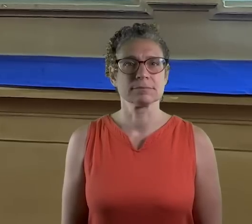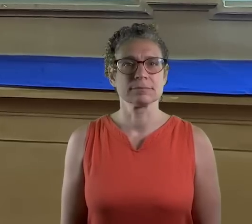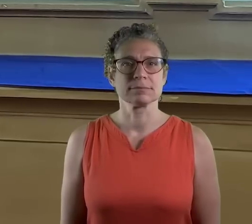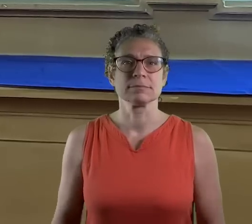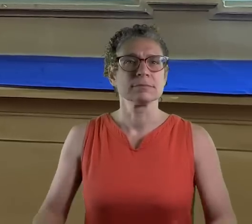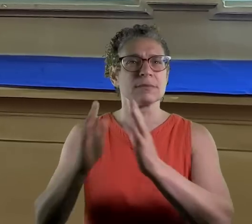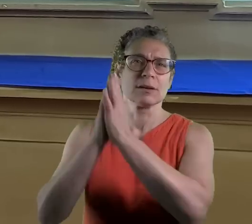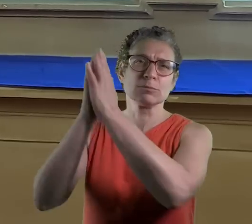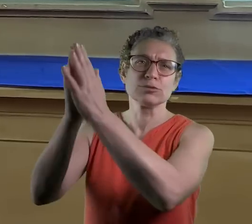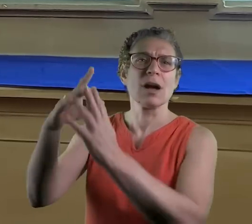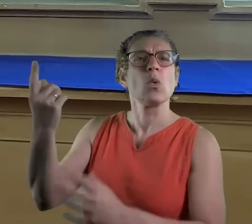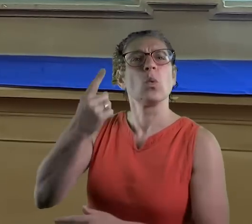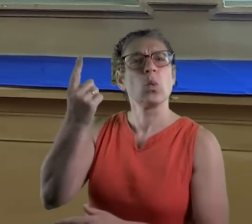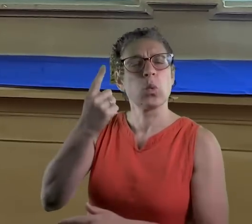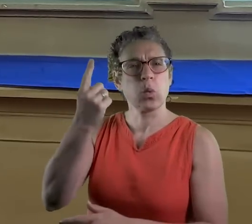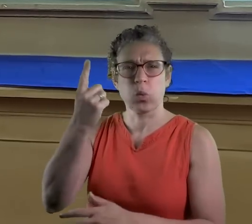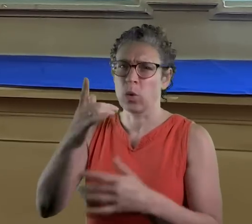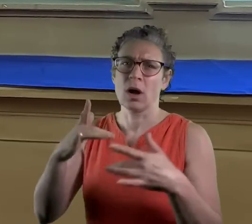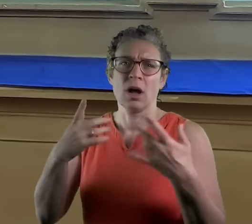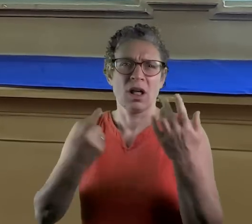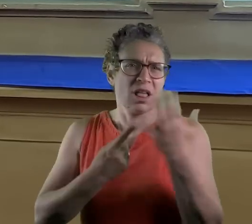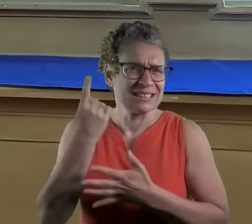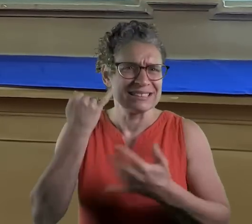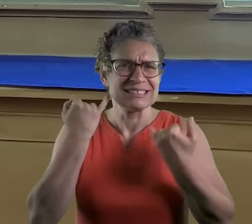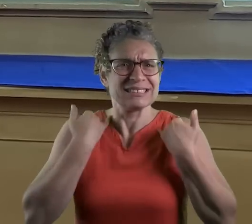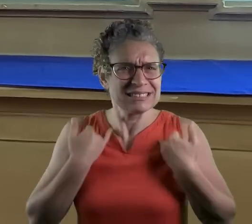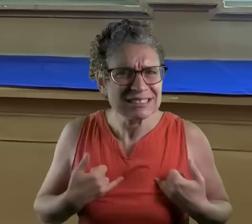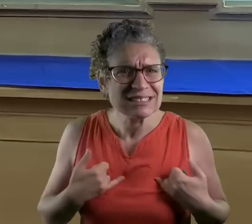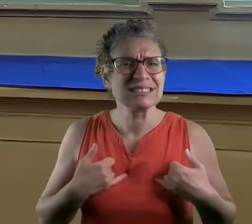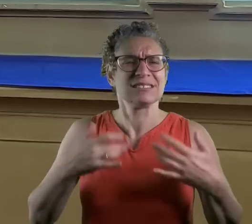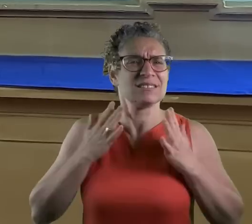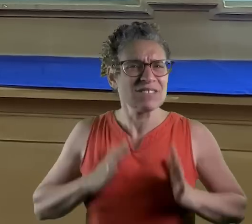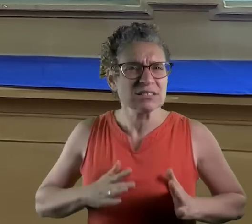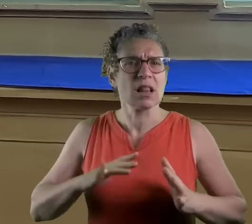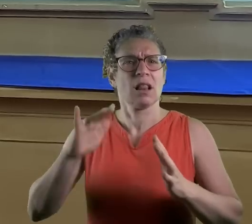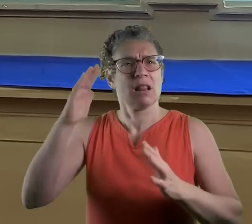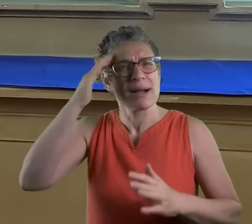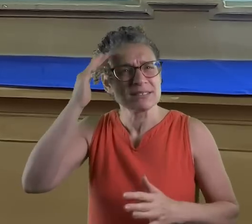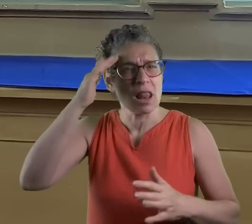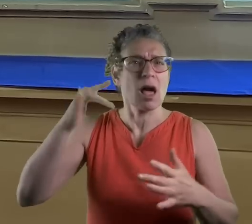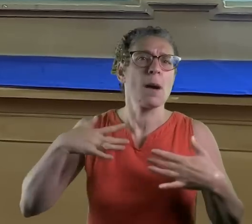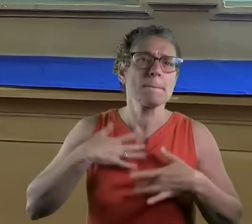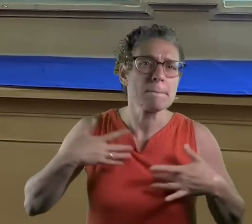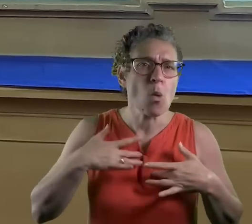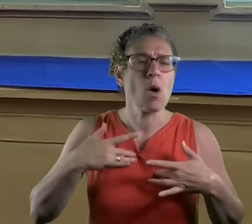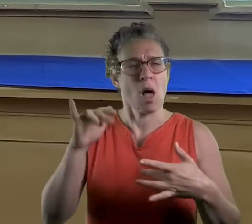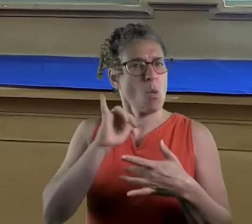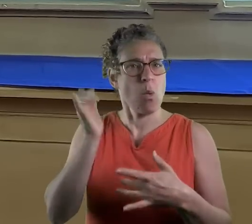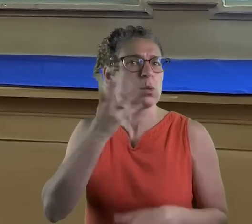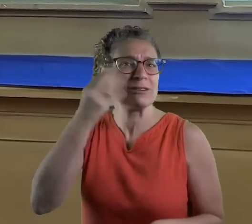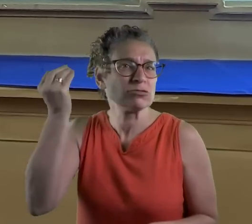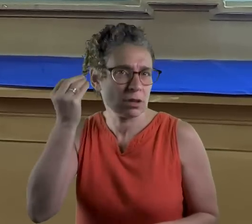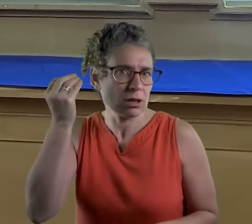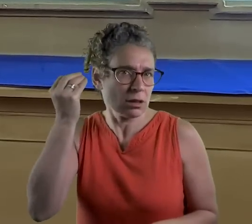We pray for all those who are shackled by illness, physically, mentally, emotionally, or